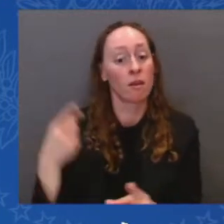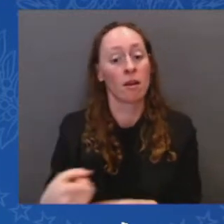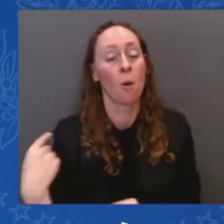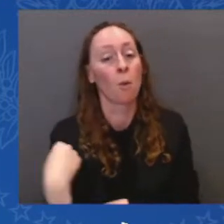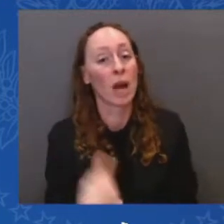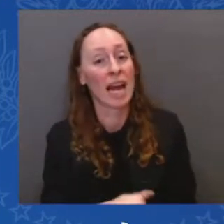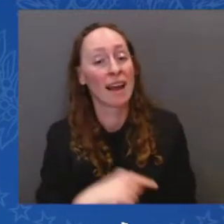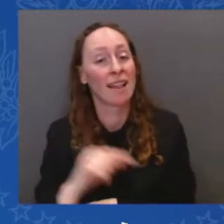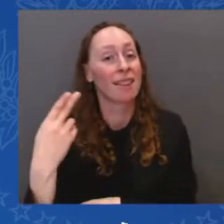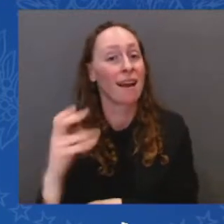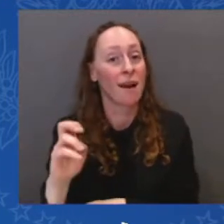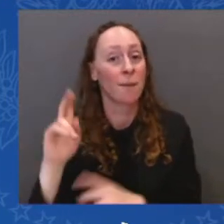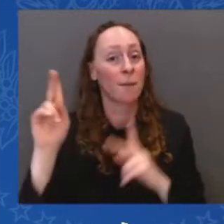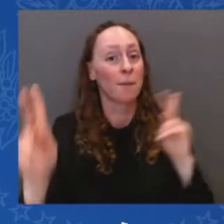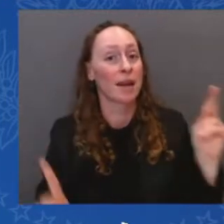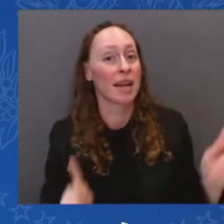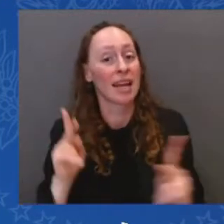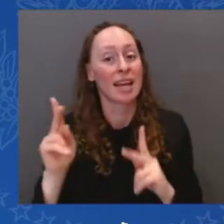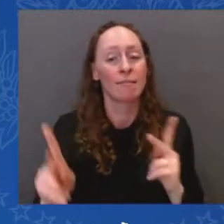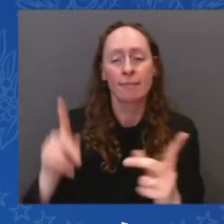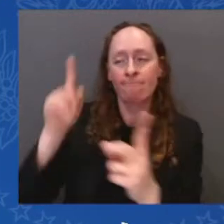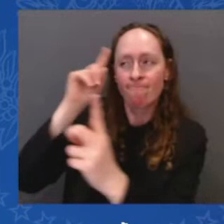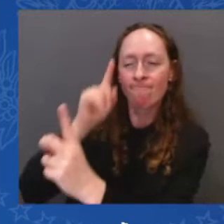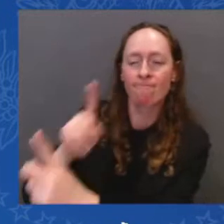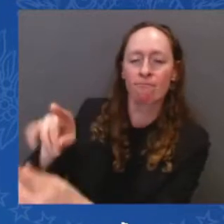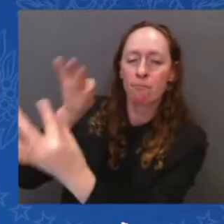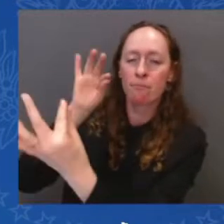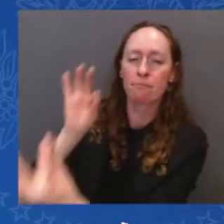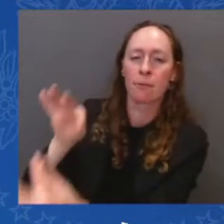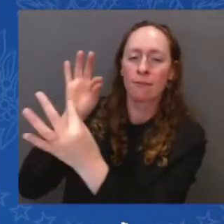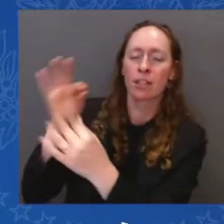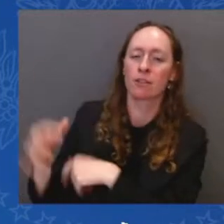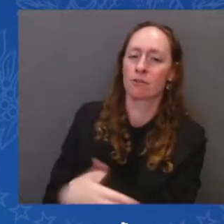to protect the liberty of this country.